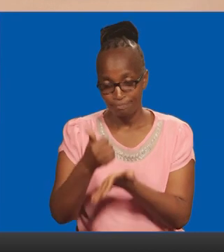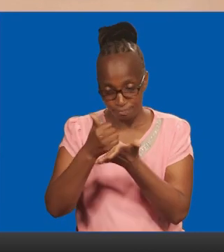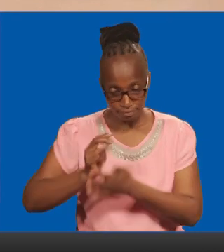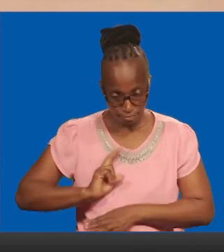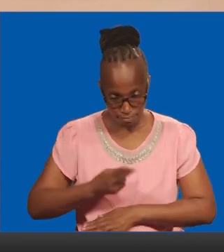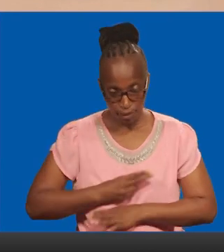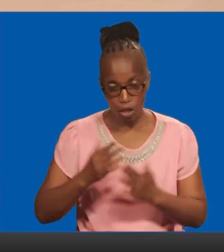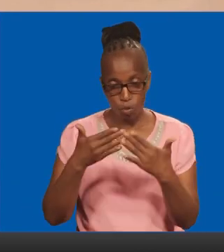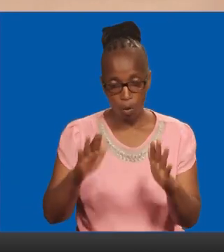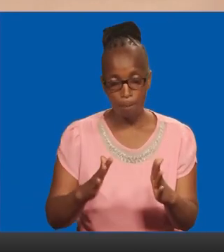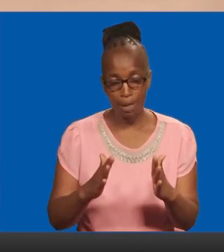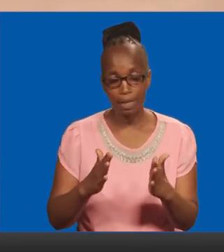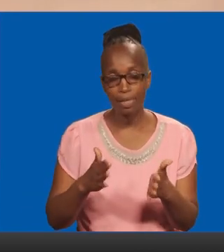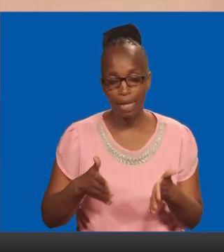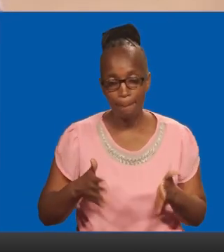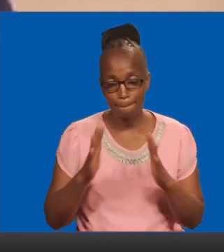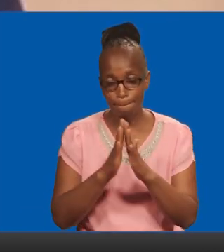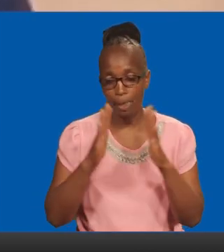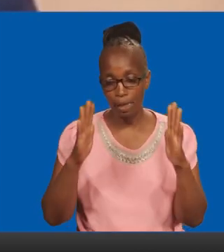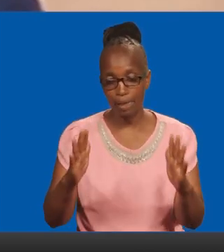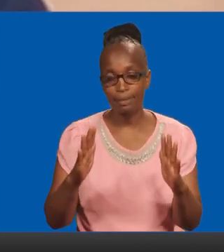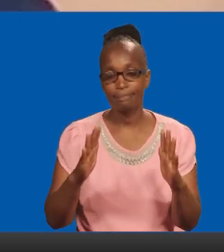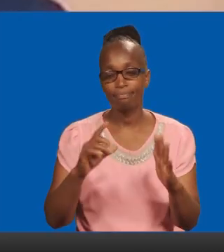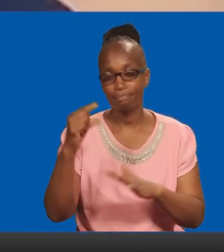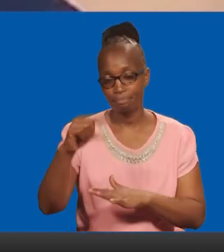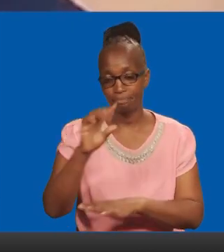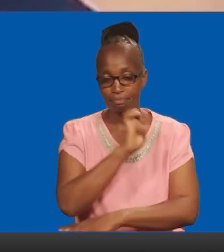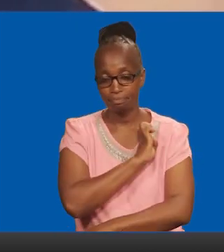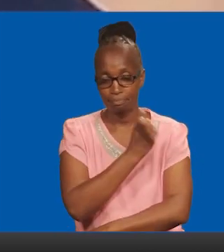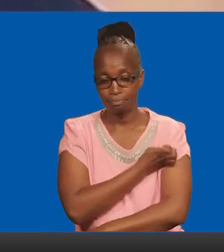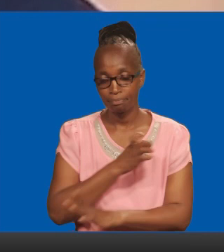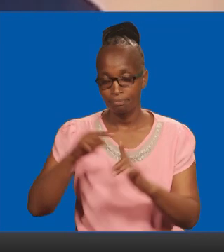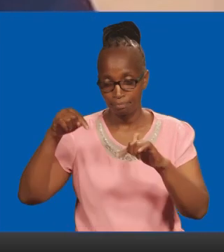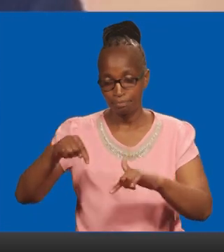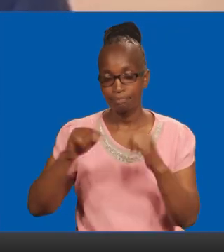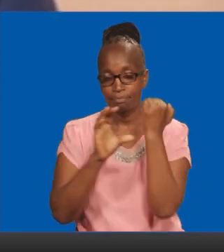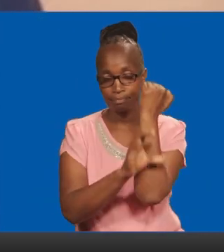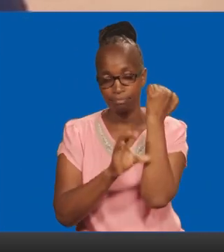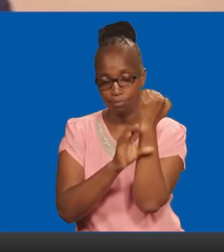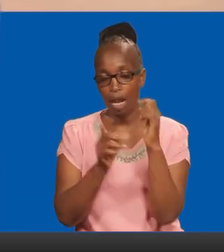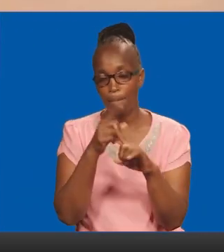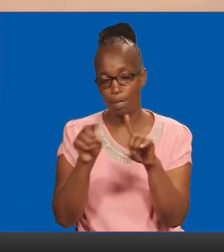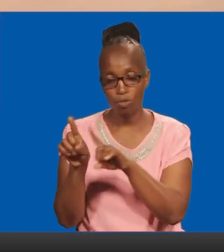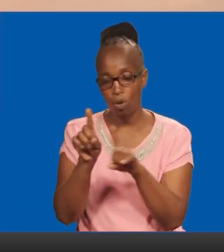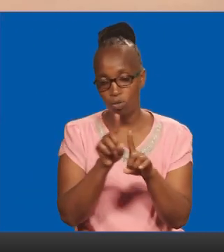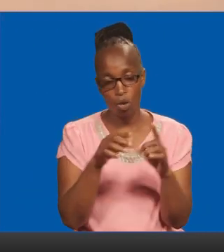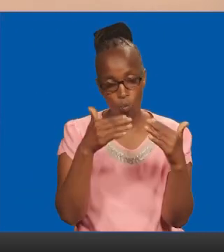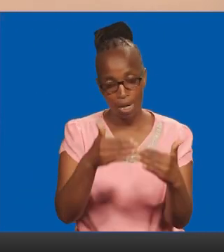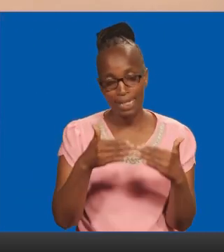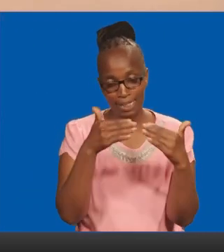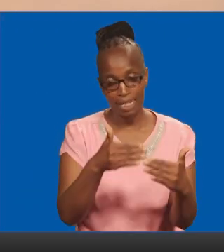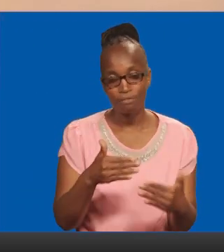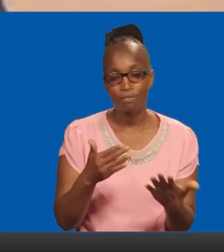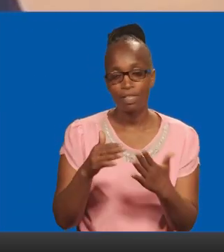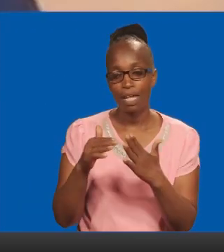only help us to unlock the huge potential of green energy in our country, it will